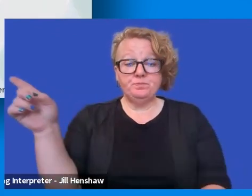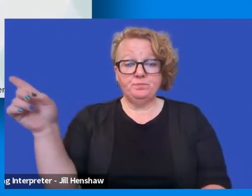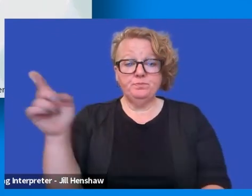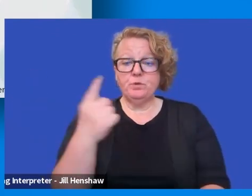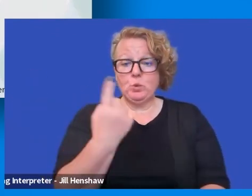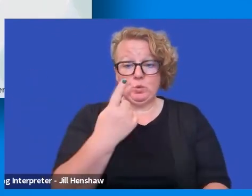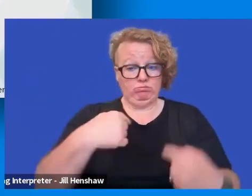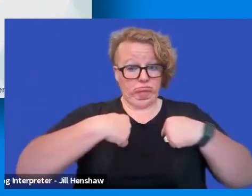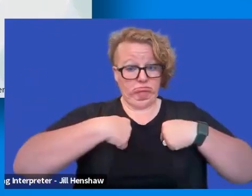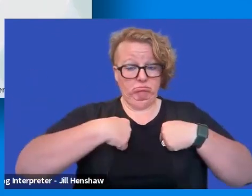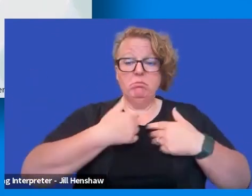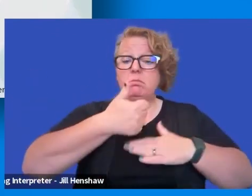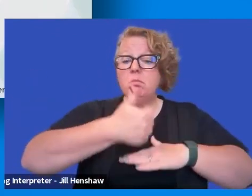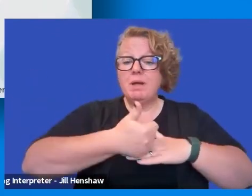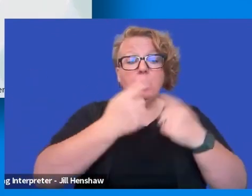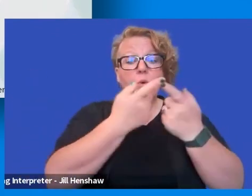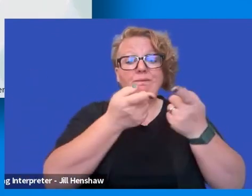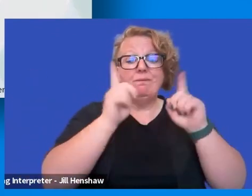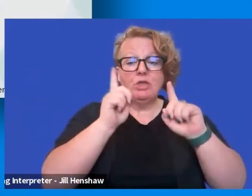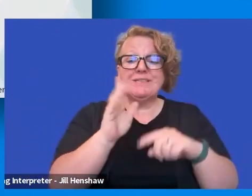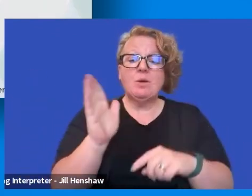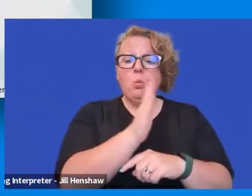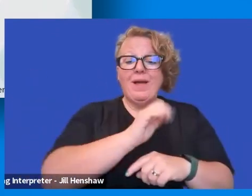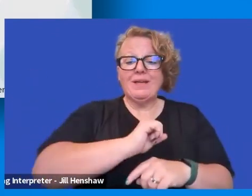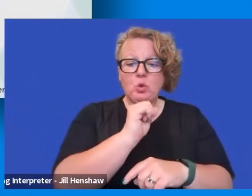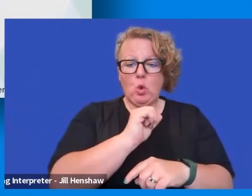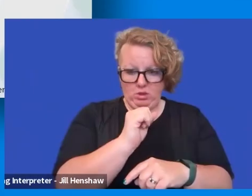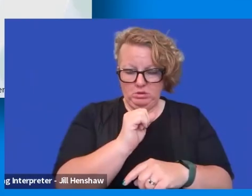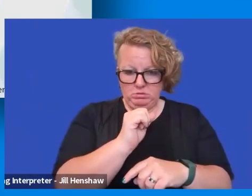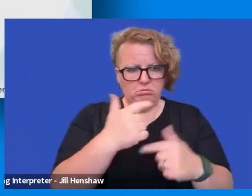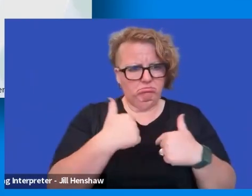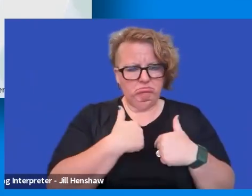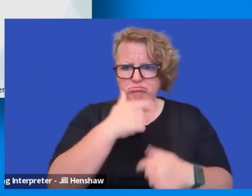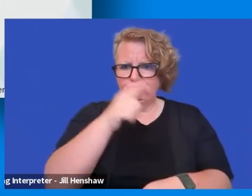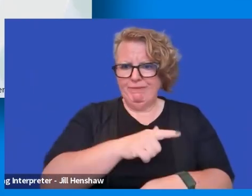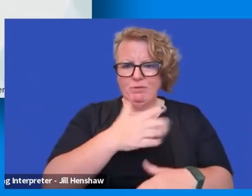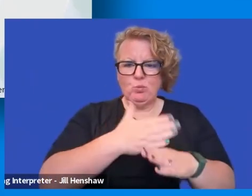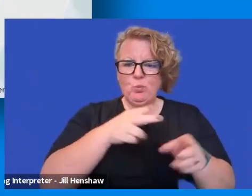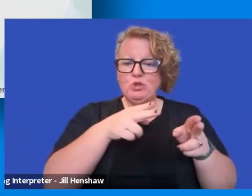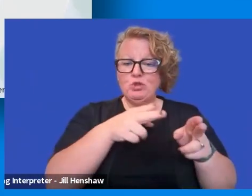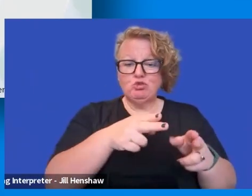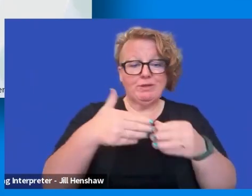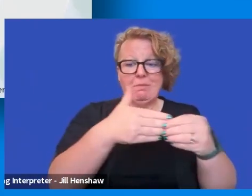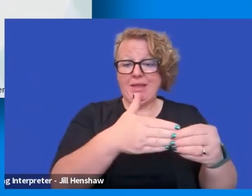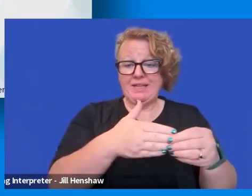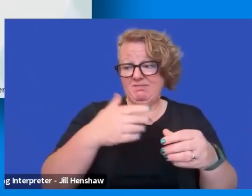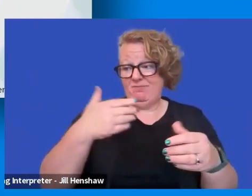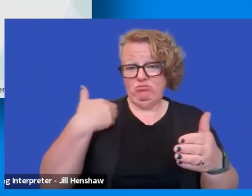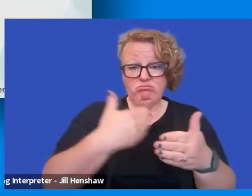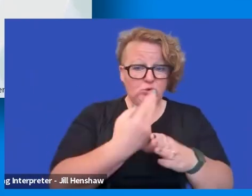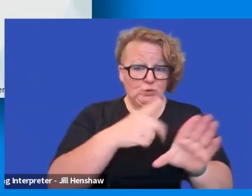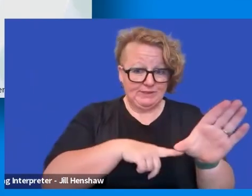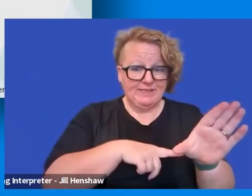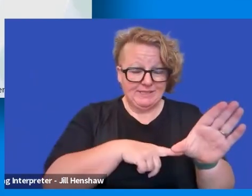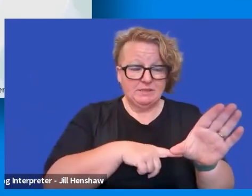name's Robert MacIntosh. I'm based at the University of the West of Scotland, and it's been my privilege to be the workstream lead for the last couple of years. You'll